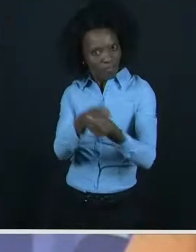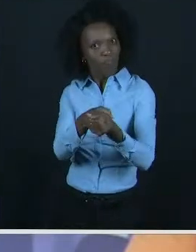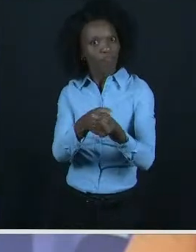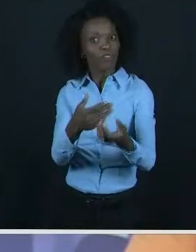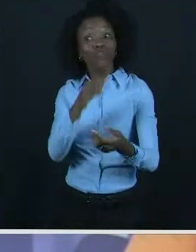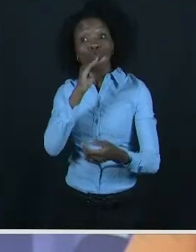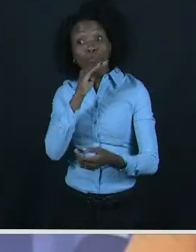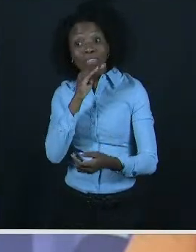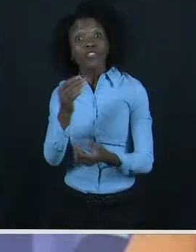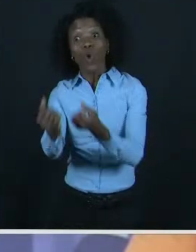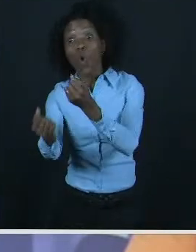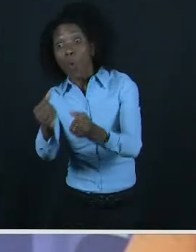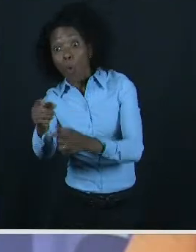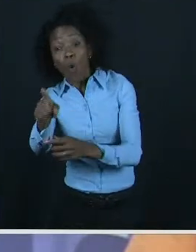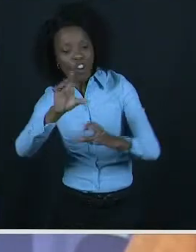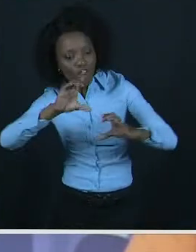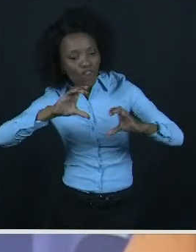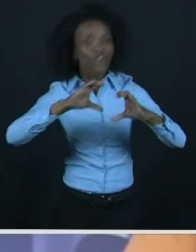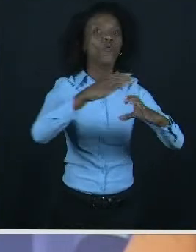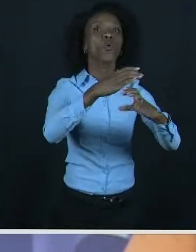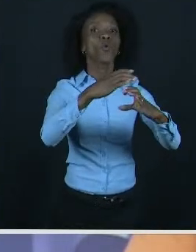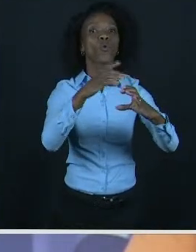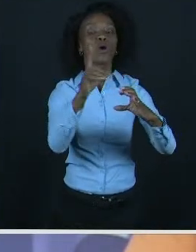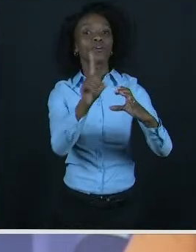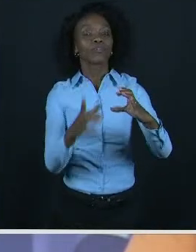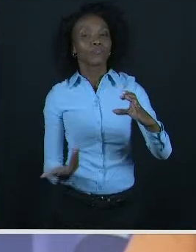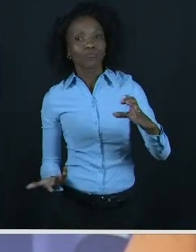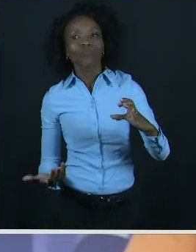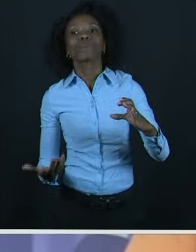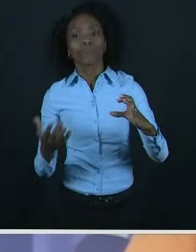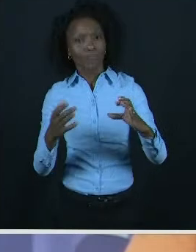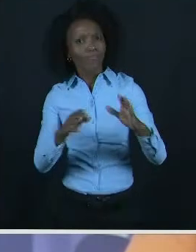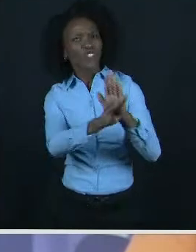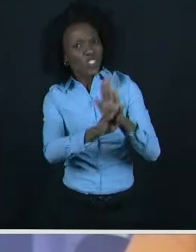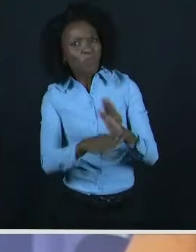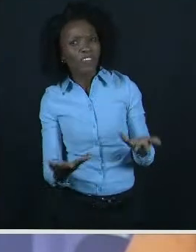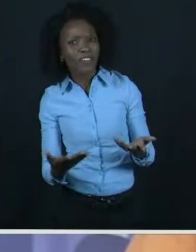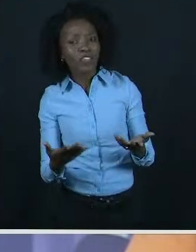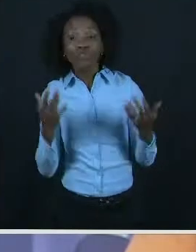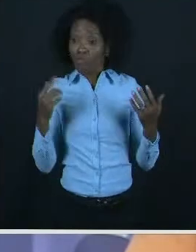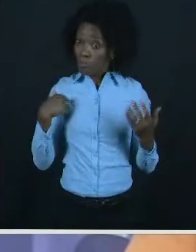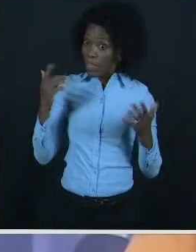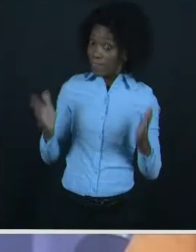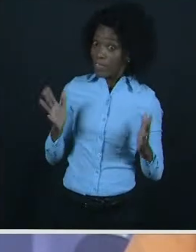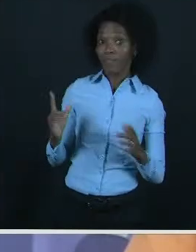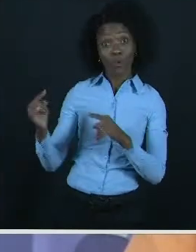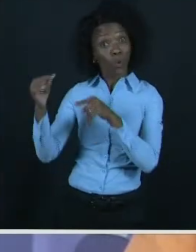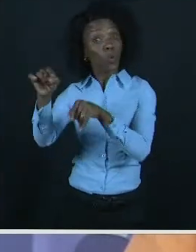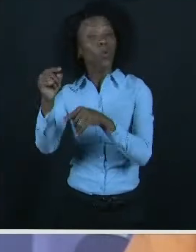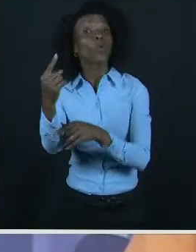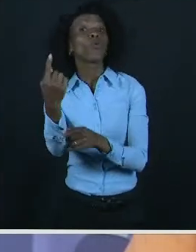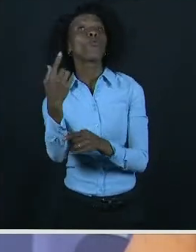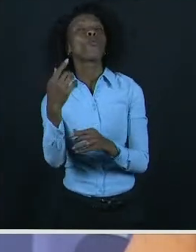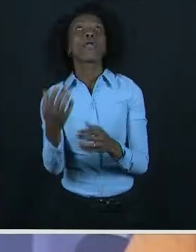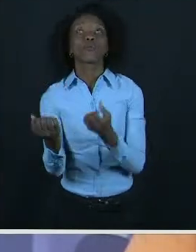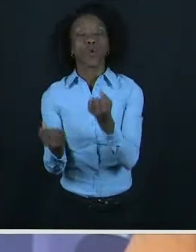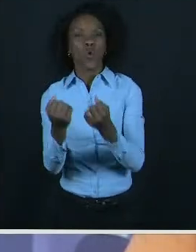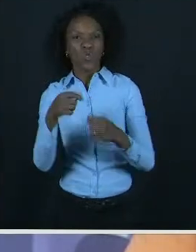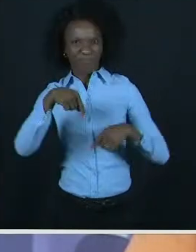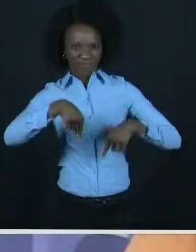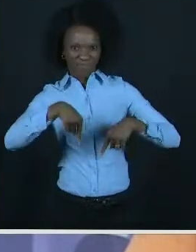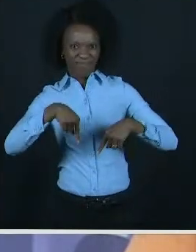allocating these courts, and I've been to some of the courts. I went to one court in Boysens